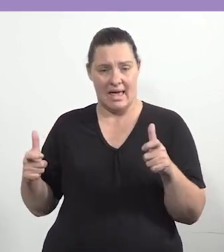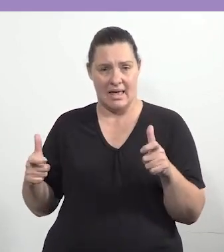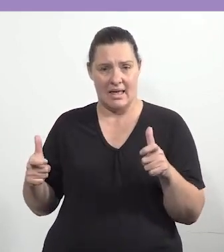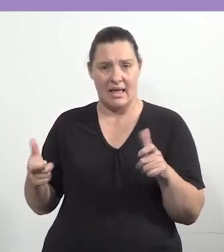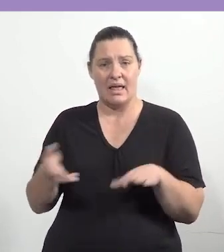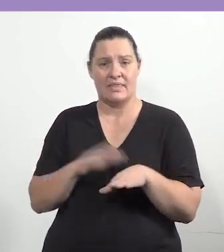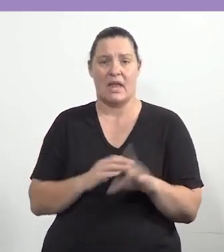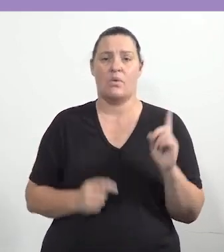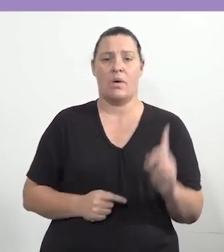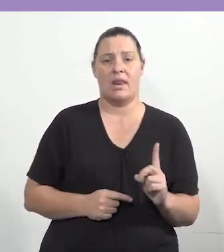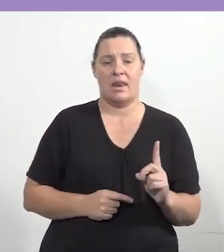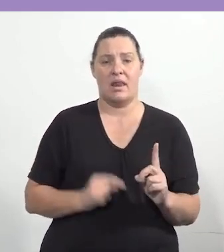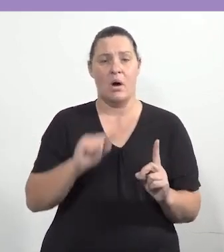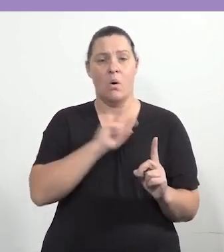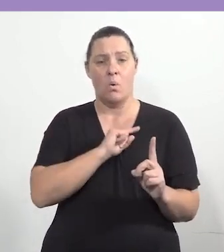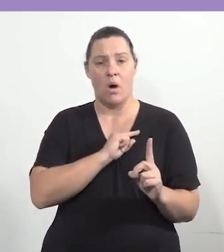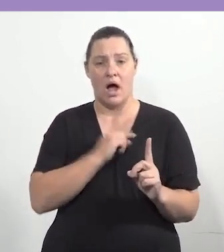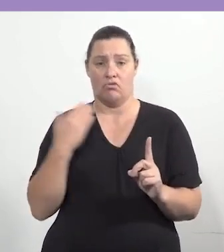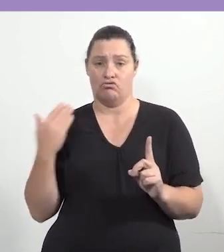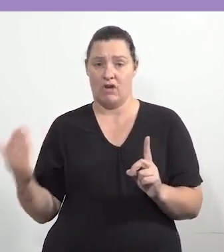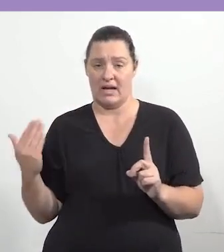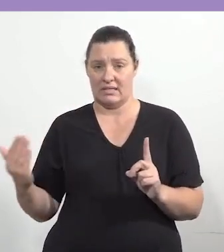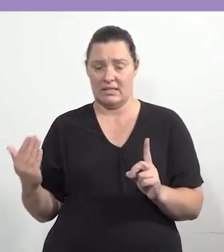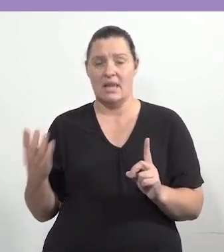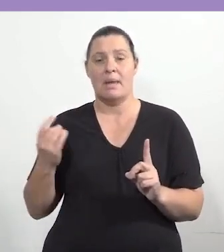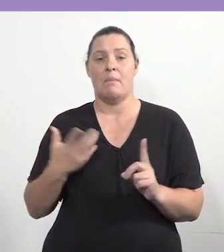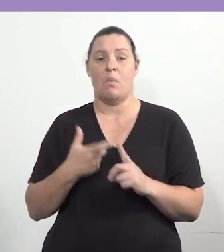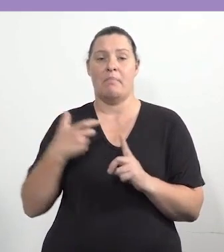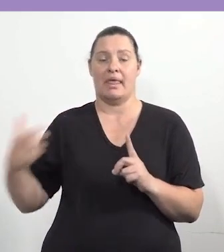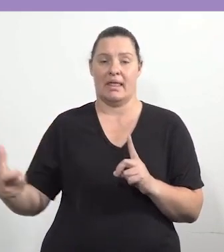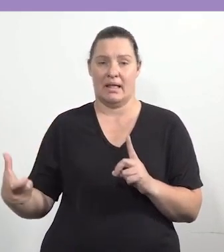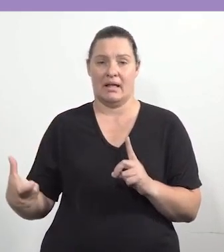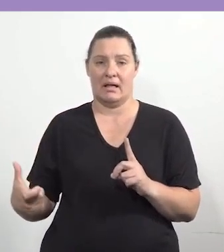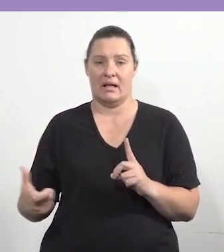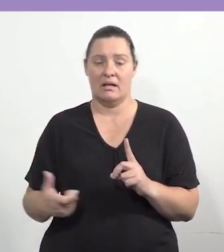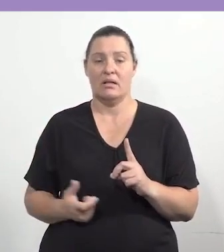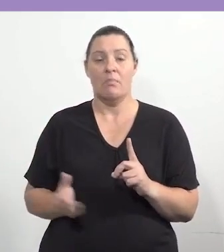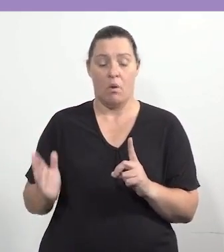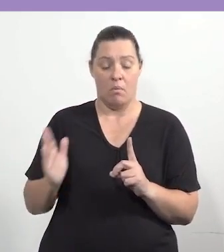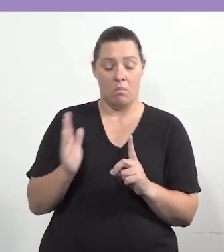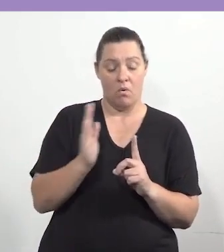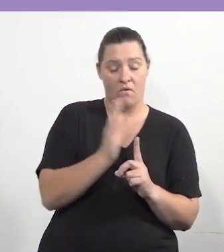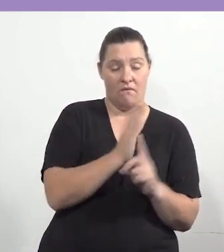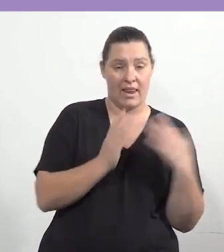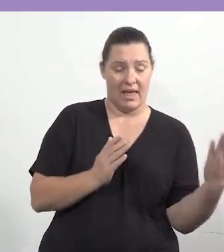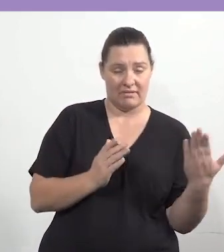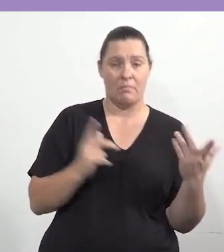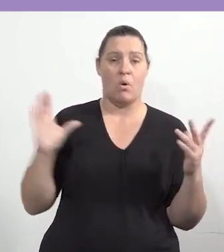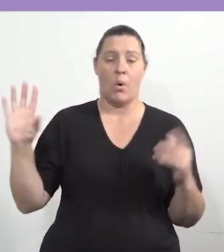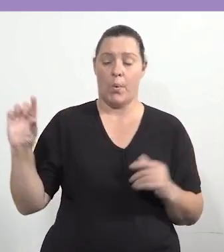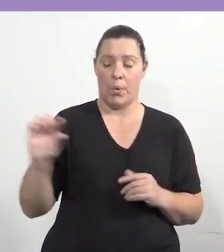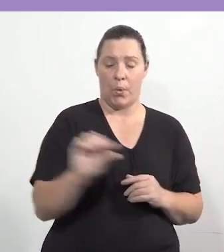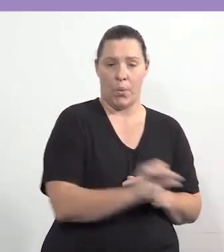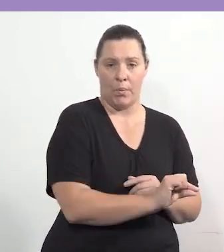bigger than 1. Why? Because on the right-hand side, numbers are bigger. And when you are moving towards the left-hand side, numbers are